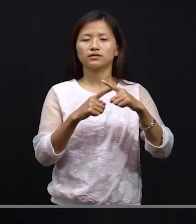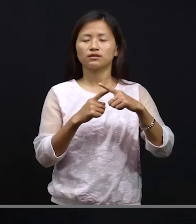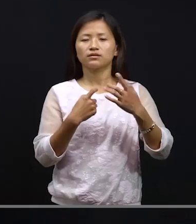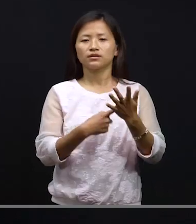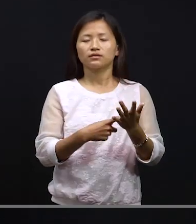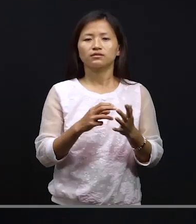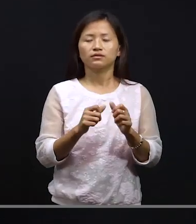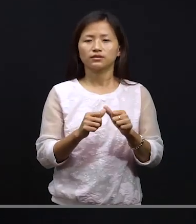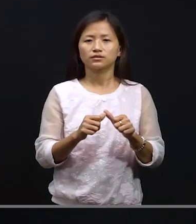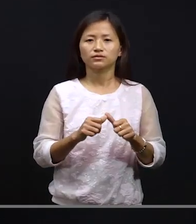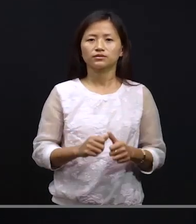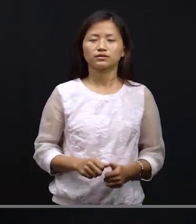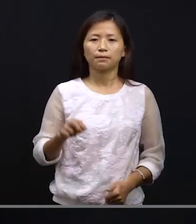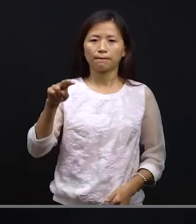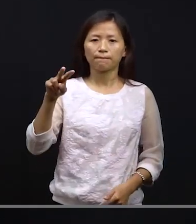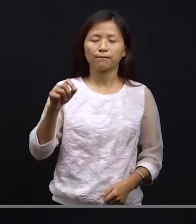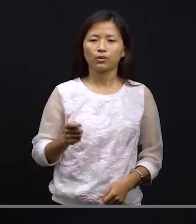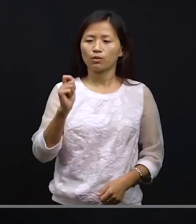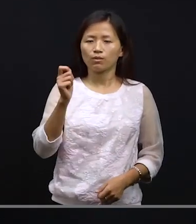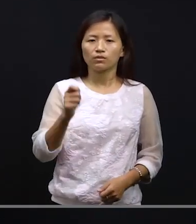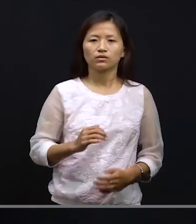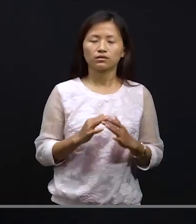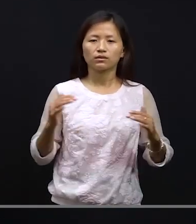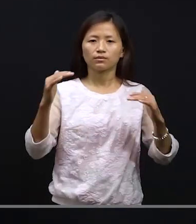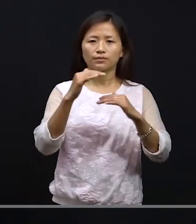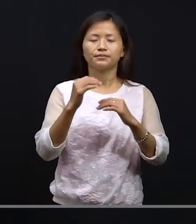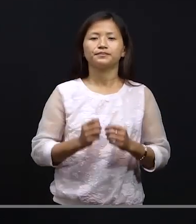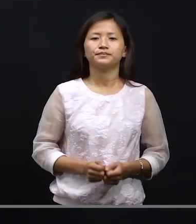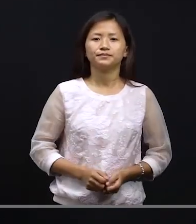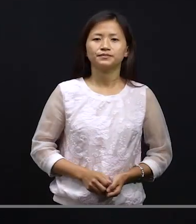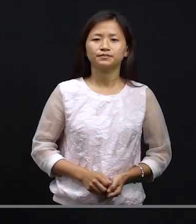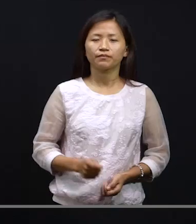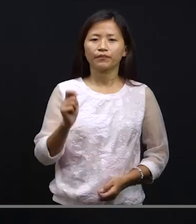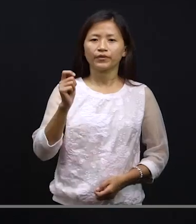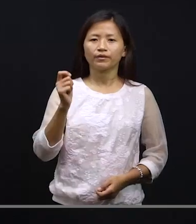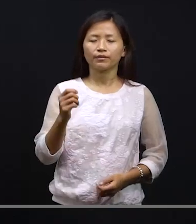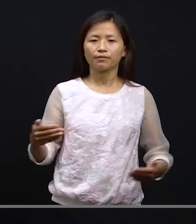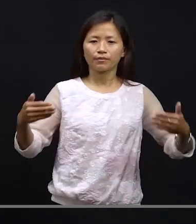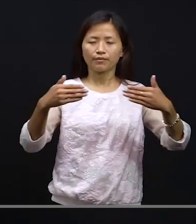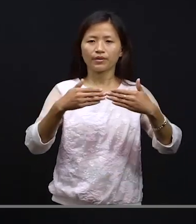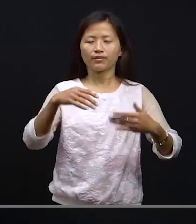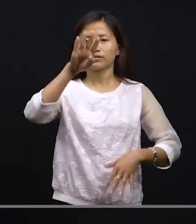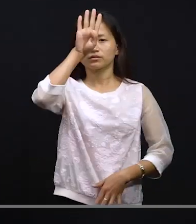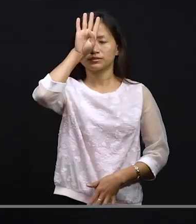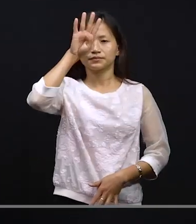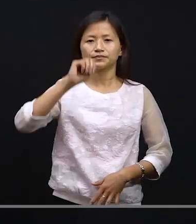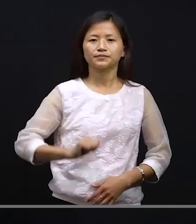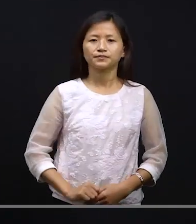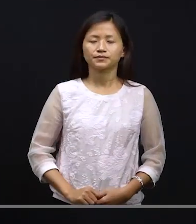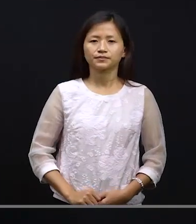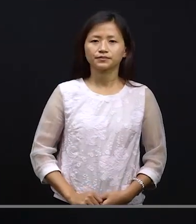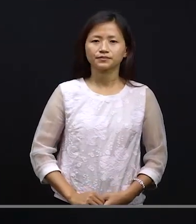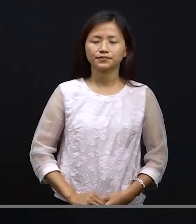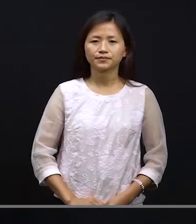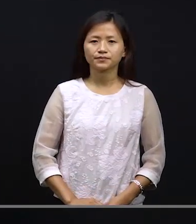job, and he might have been walking around, and then he met a king. Okay, you know who is